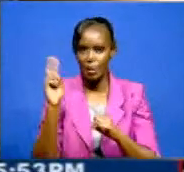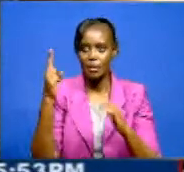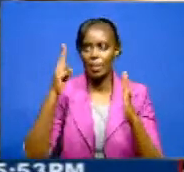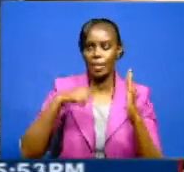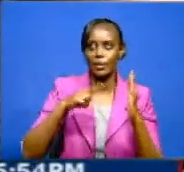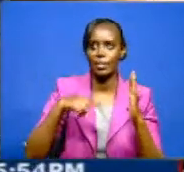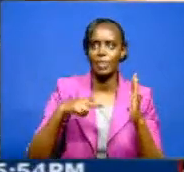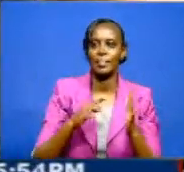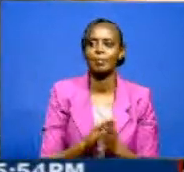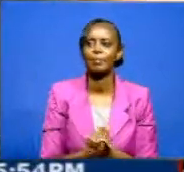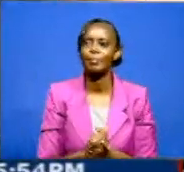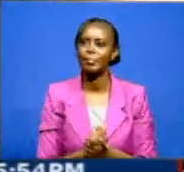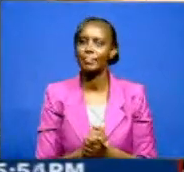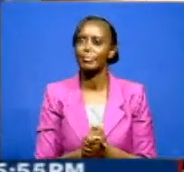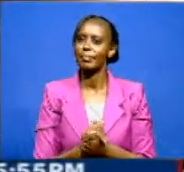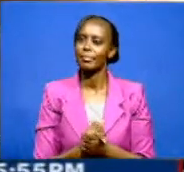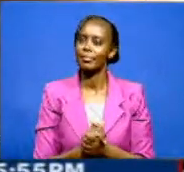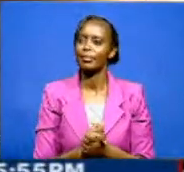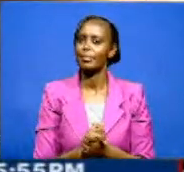reading.